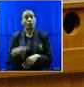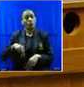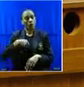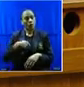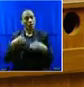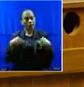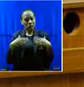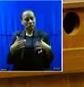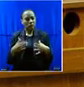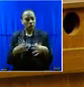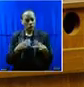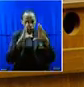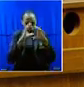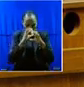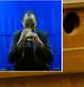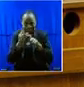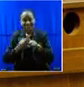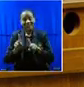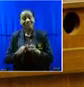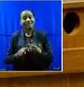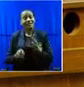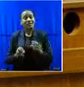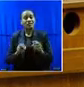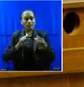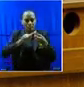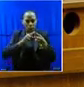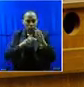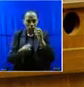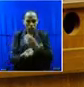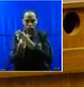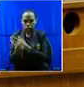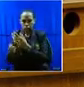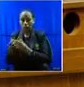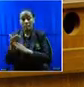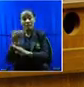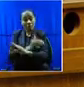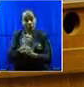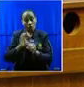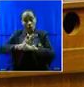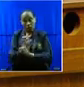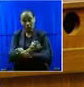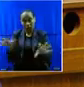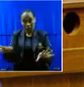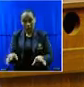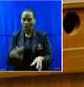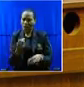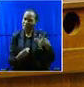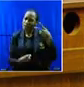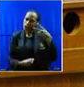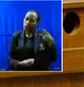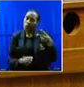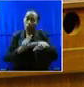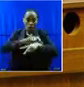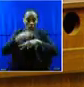in several areas before the pandemic struck. Through the first two South African investment